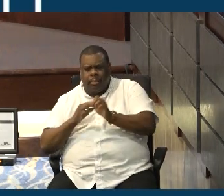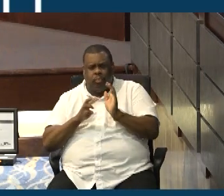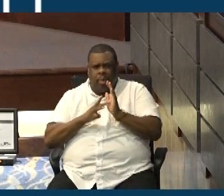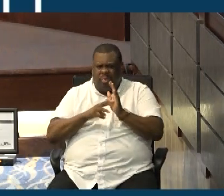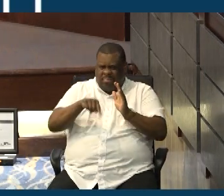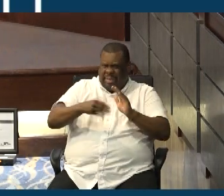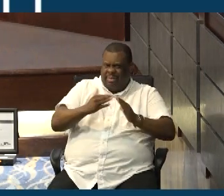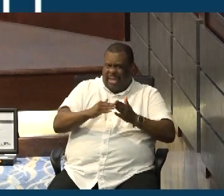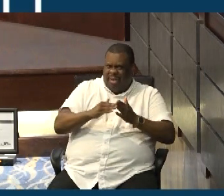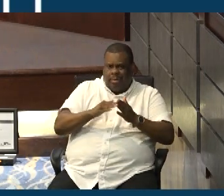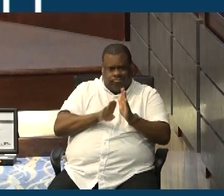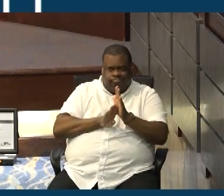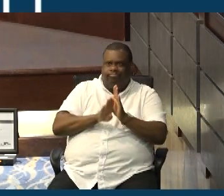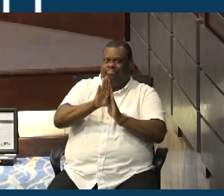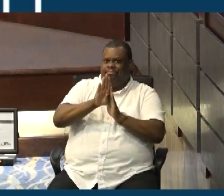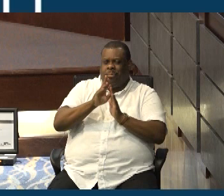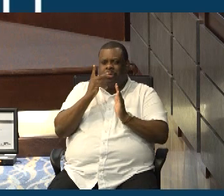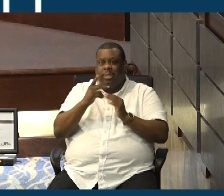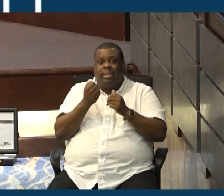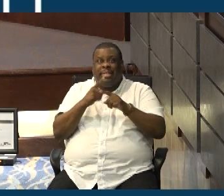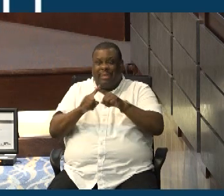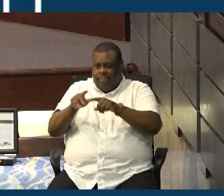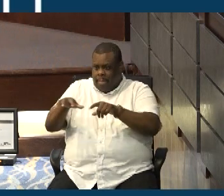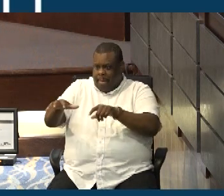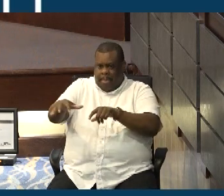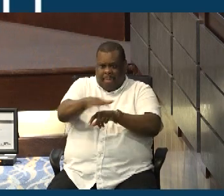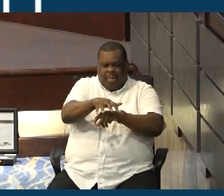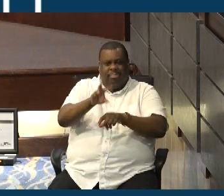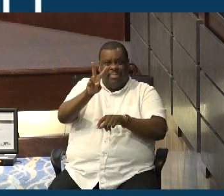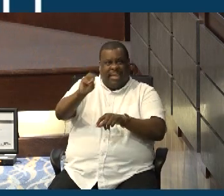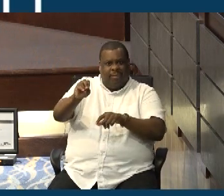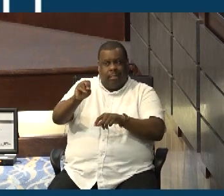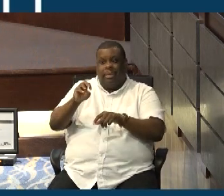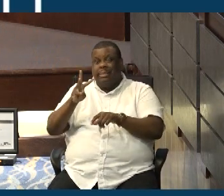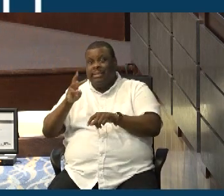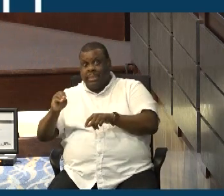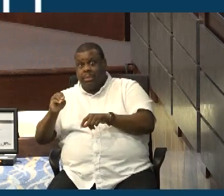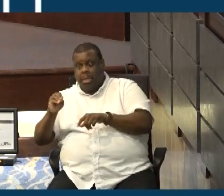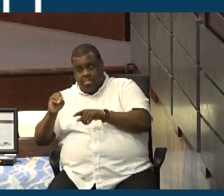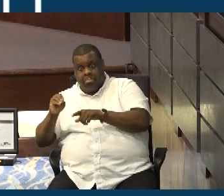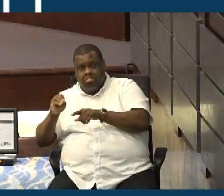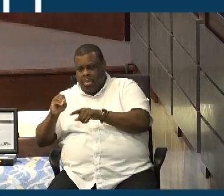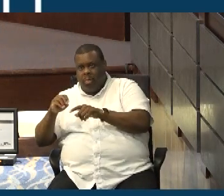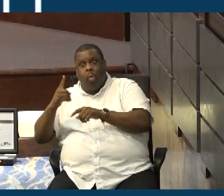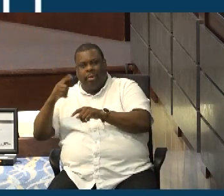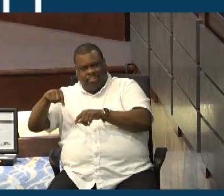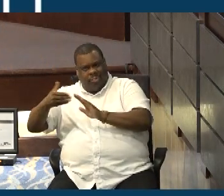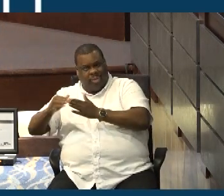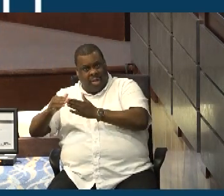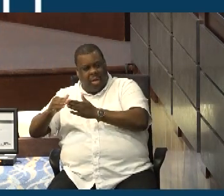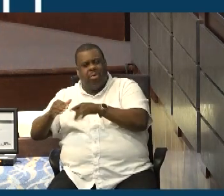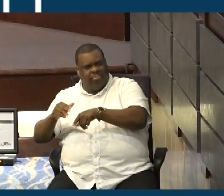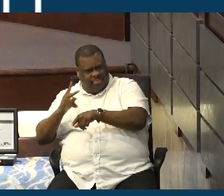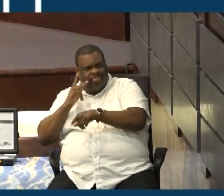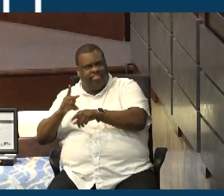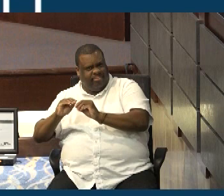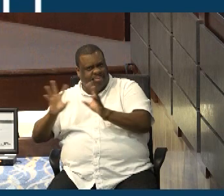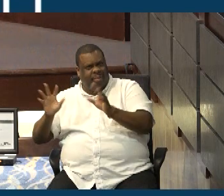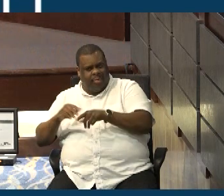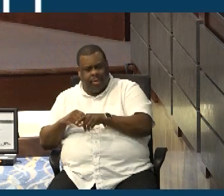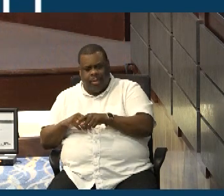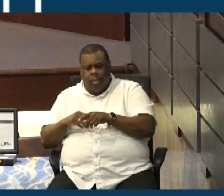in downtown. You can see out of the 70 projects over the past 5 years, almost 60 of them have been in downtown. It just shows the